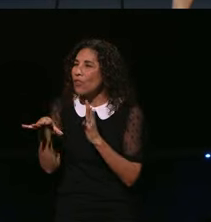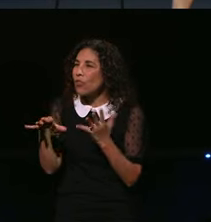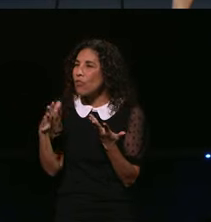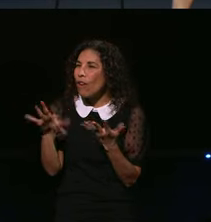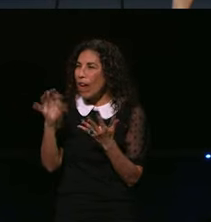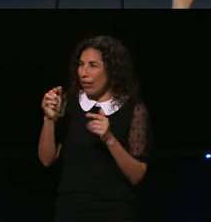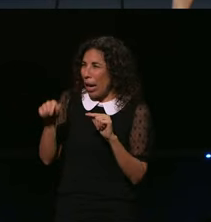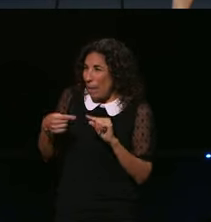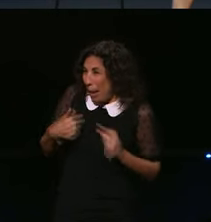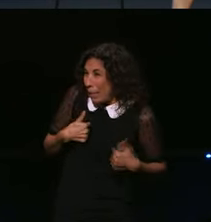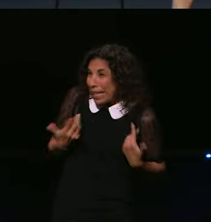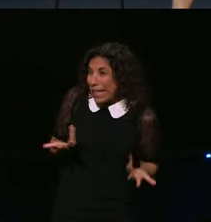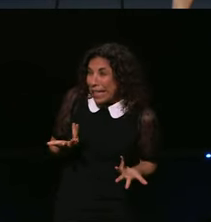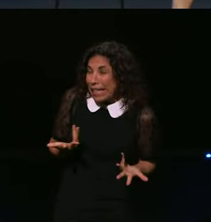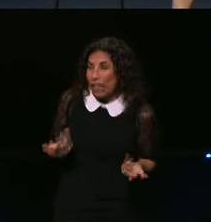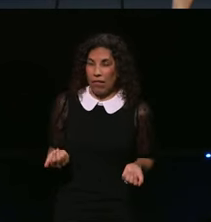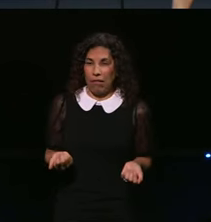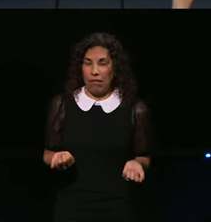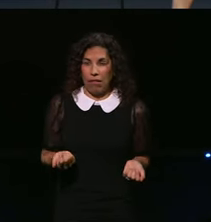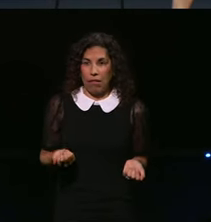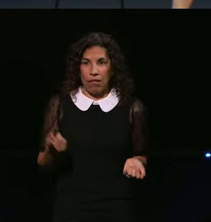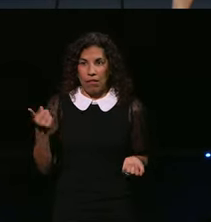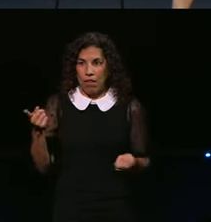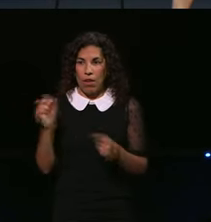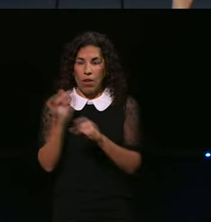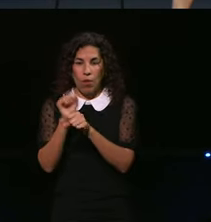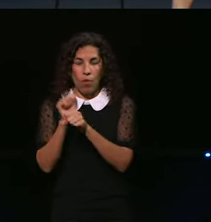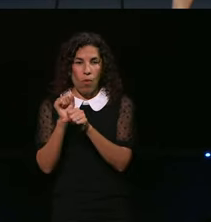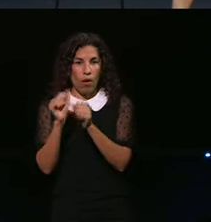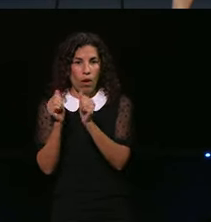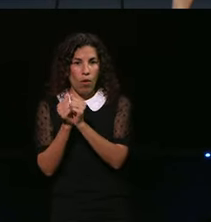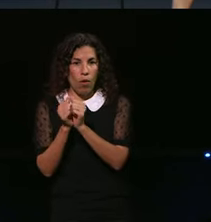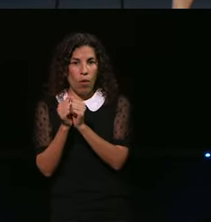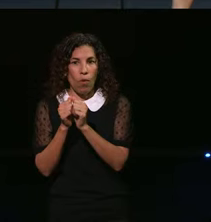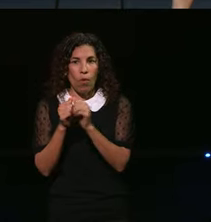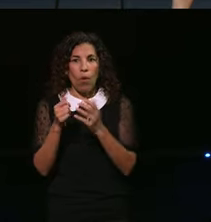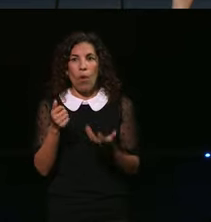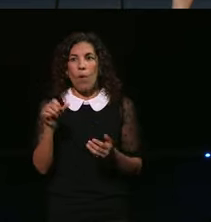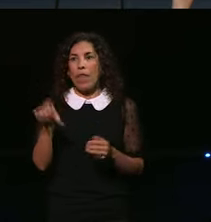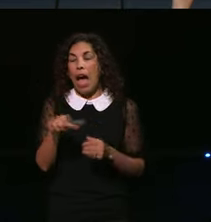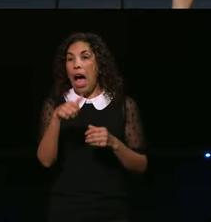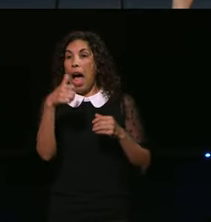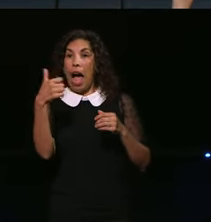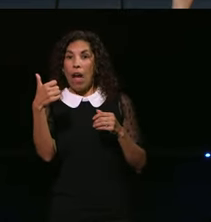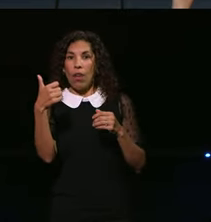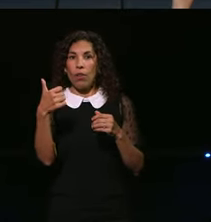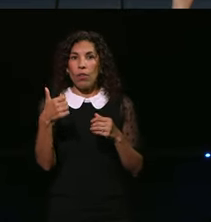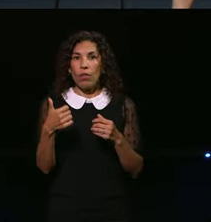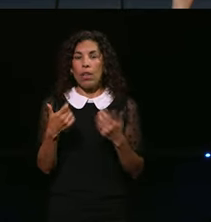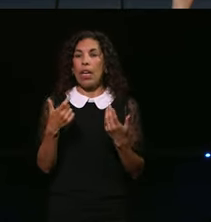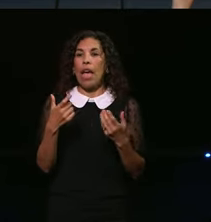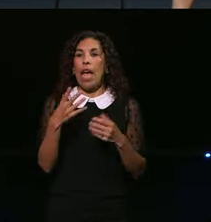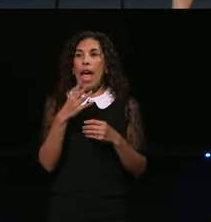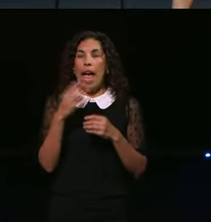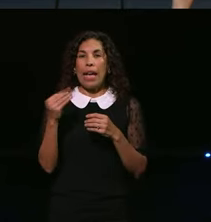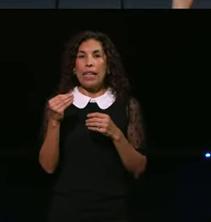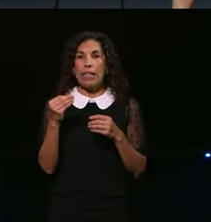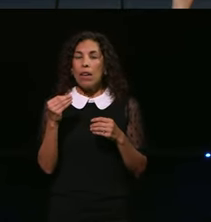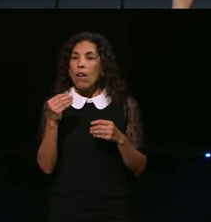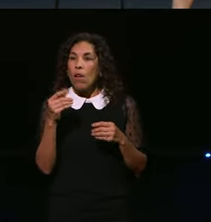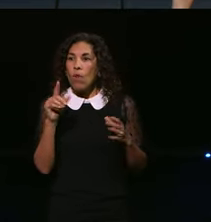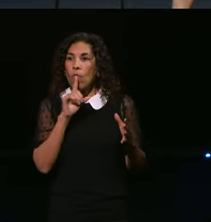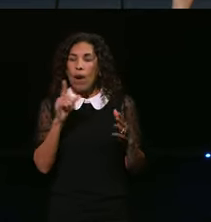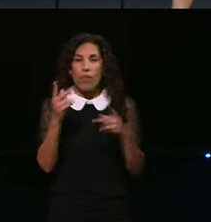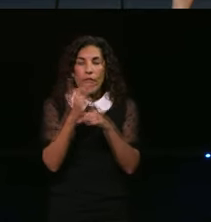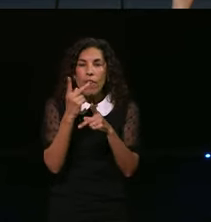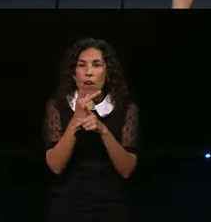about me? And so he was working with Guillermo del Toro on Nightmare Alley. And so they